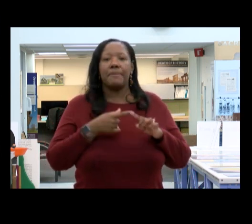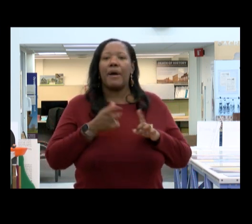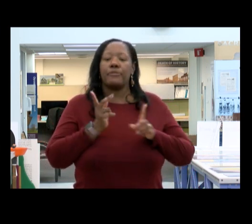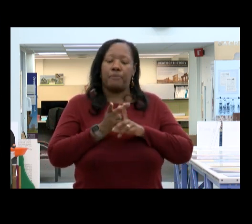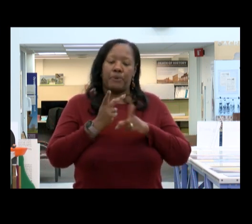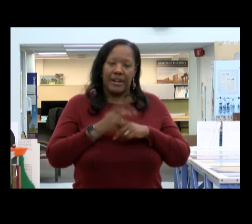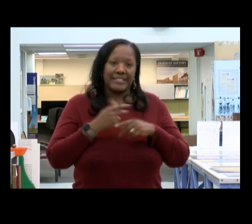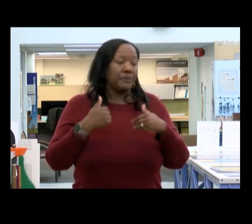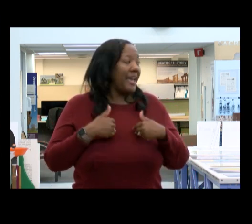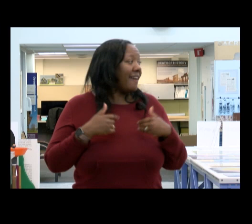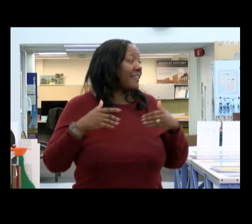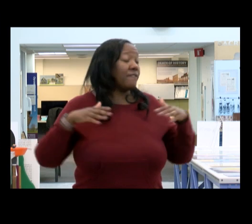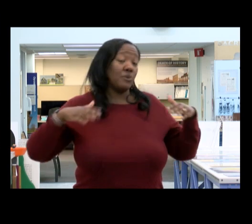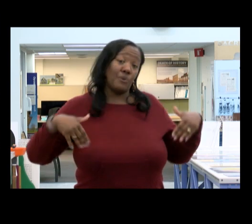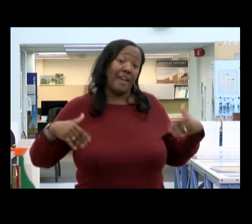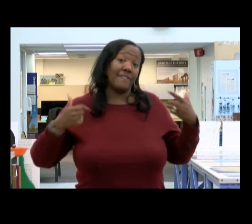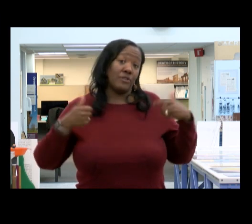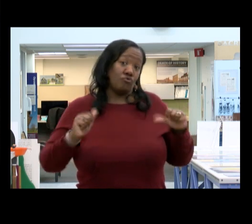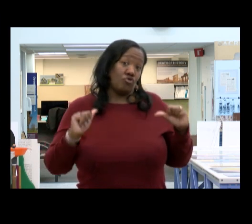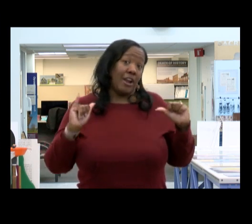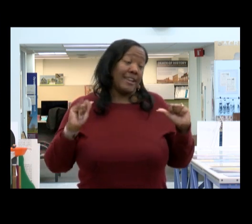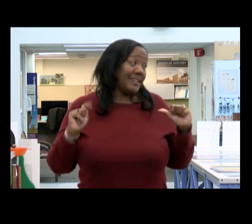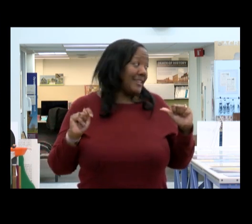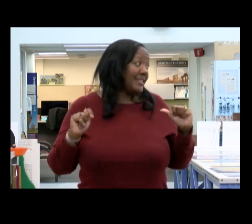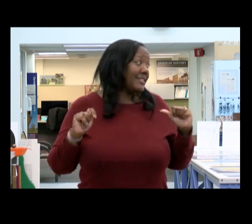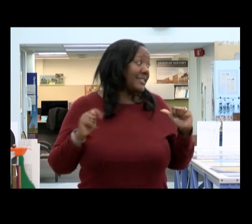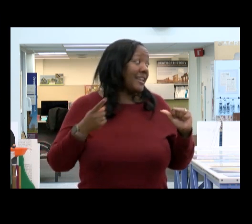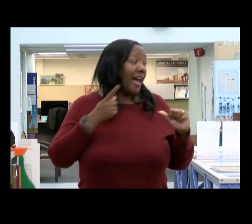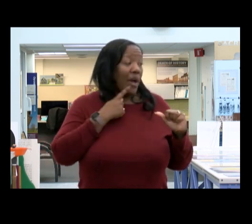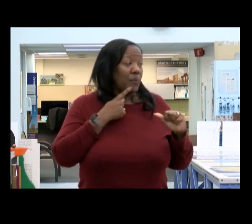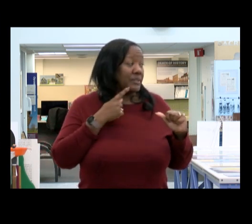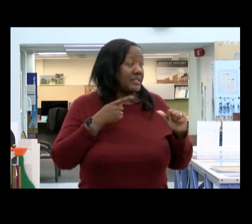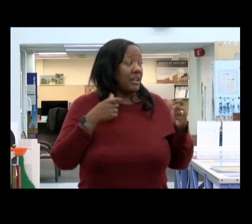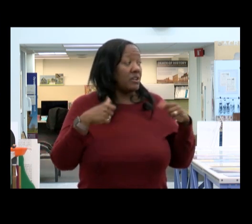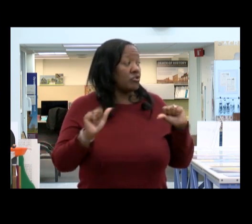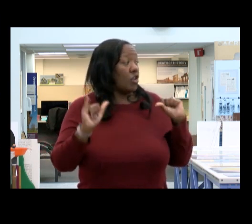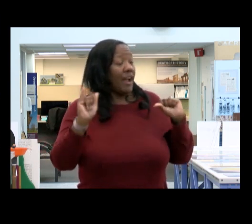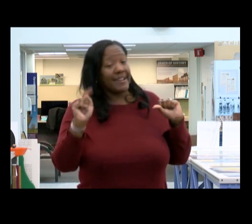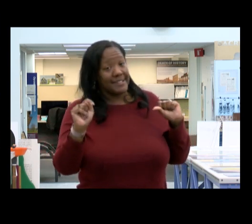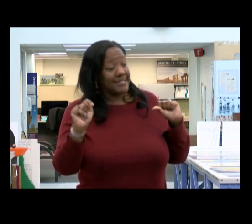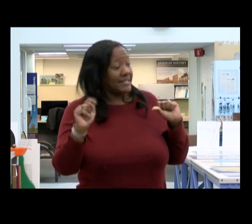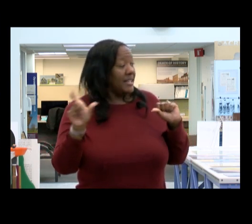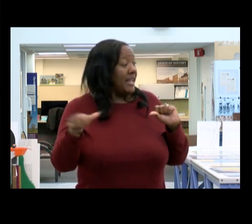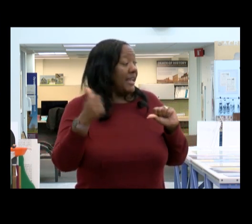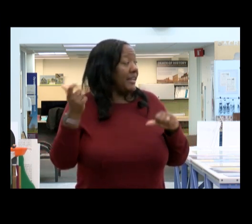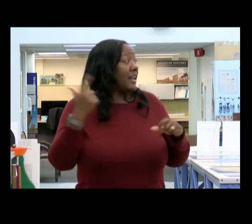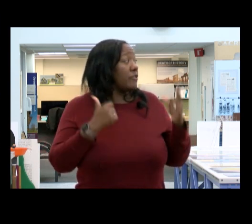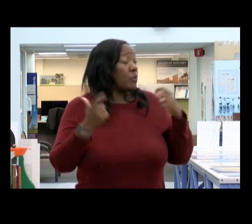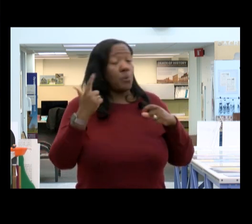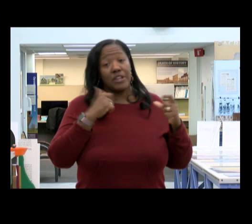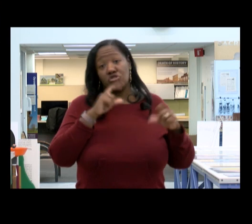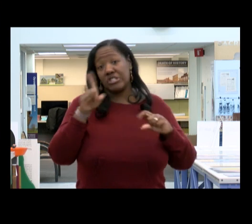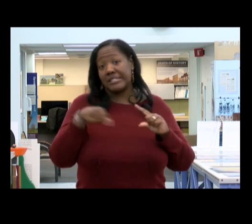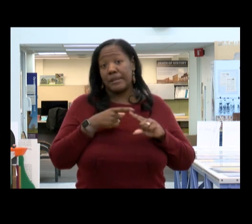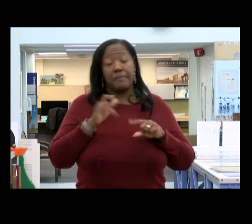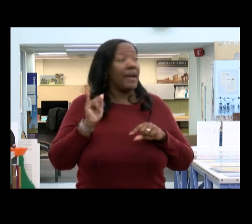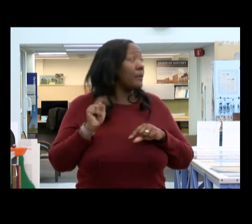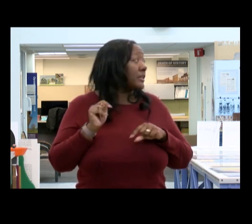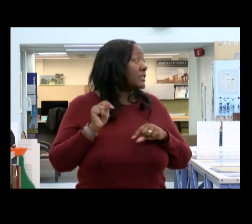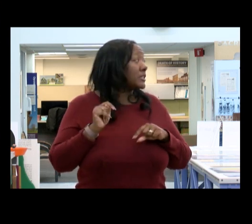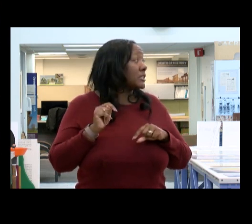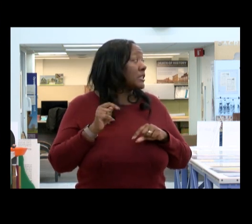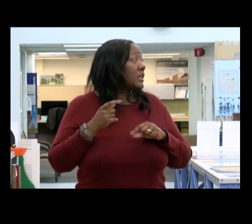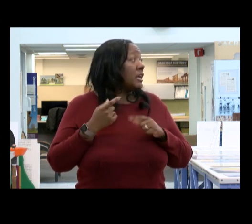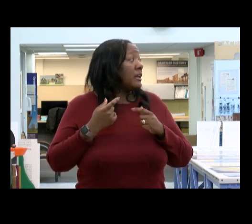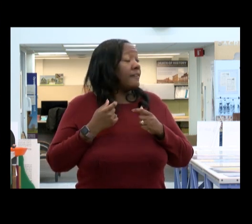you haven't tried it, I would say give it a shot. And if you have other questions about it, you know, feel